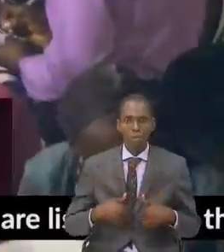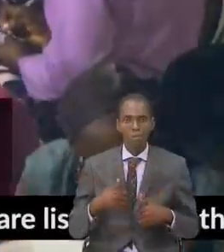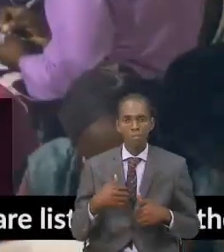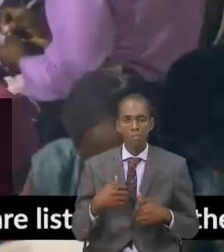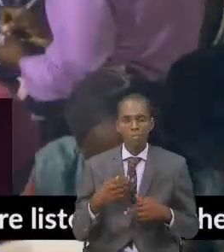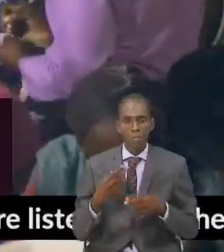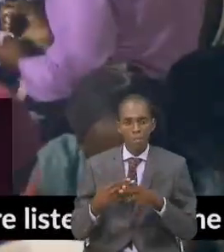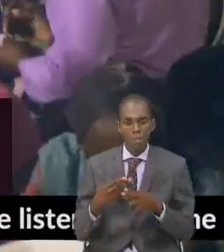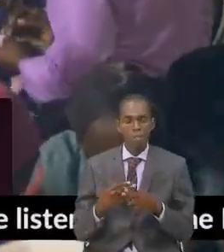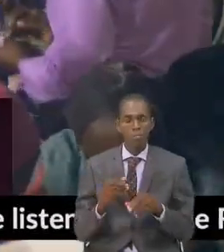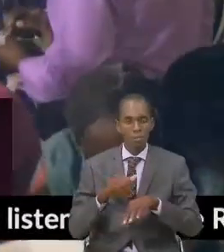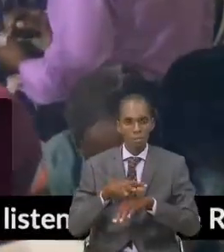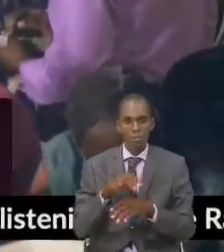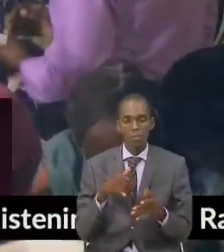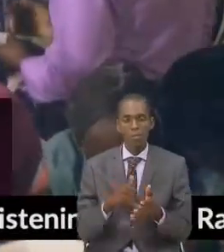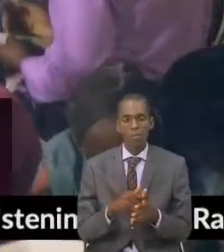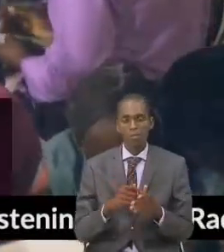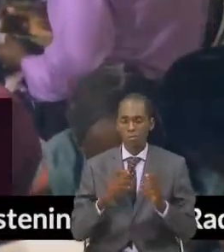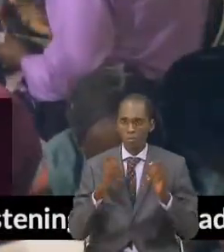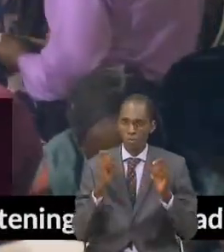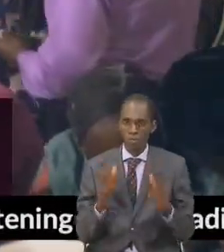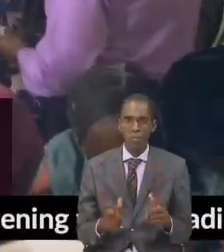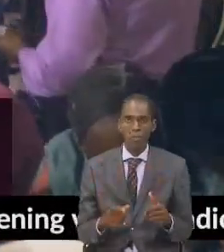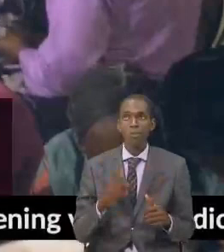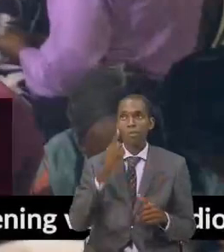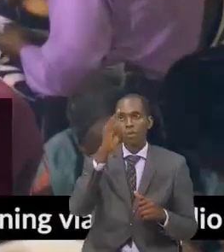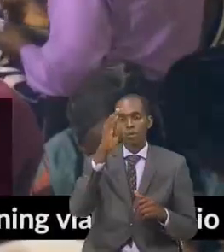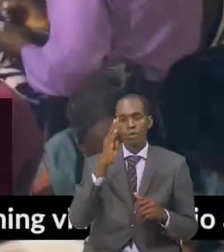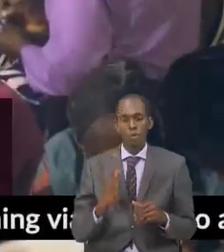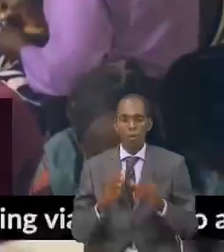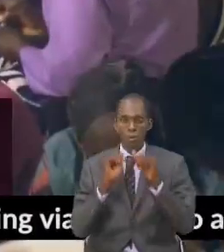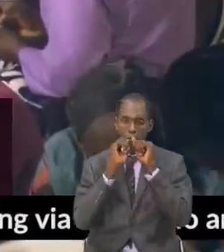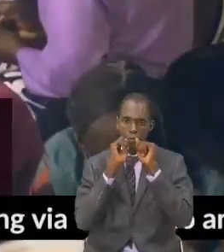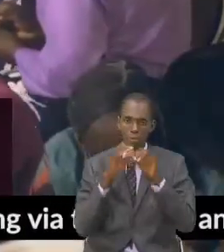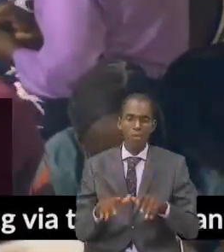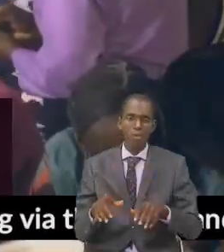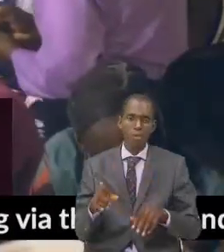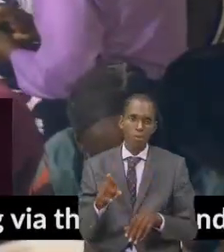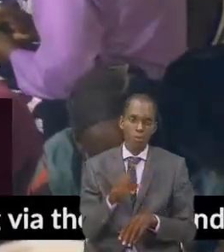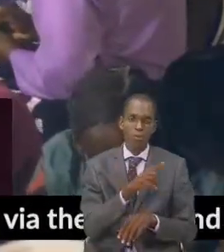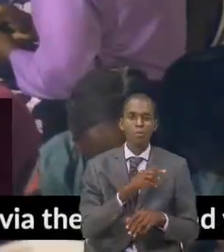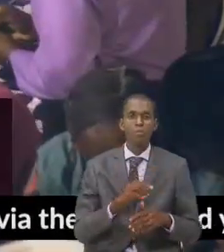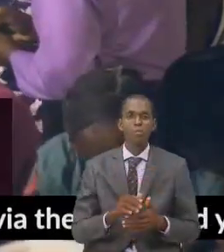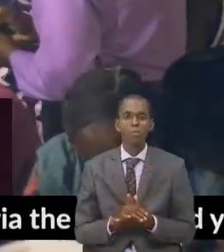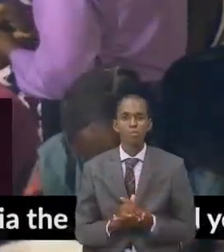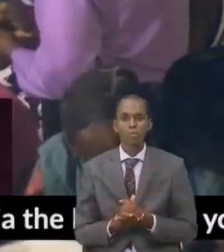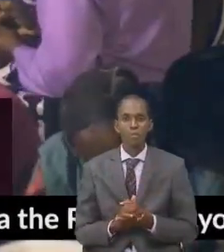And you will connect with Christ immediately. God bless you.